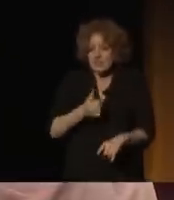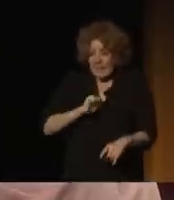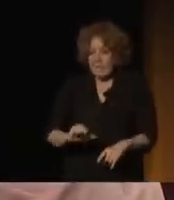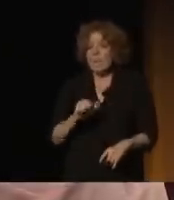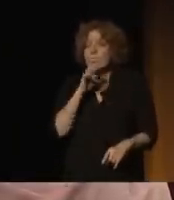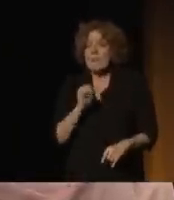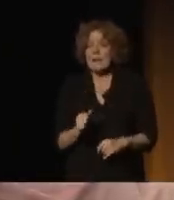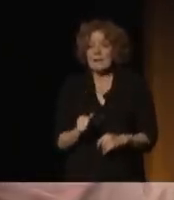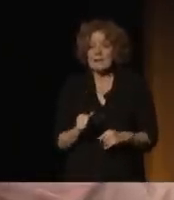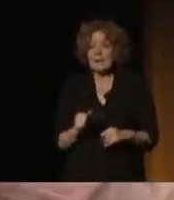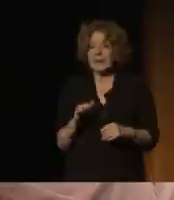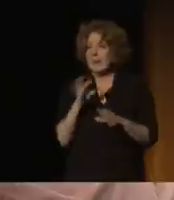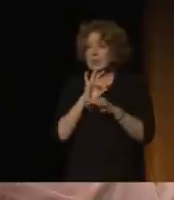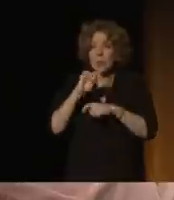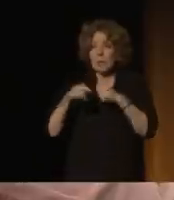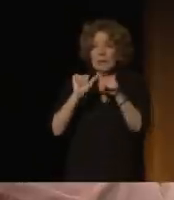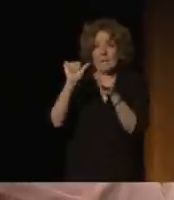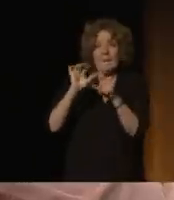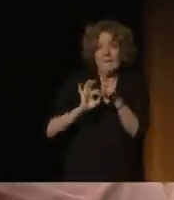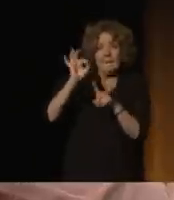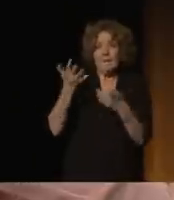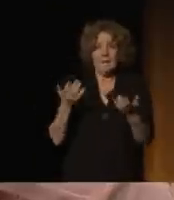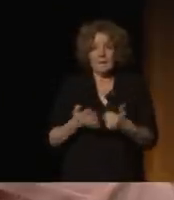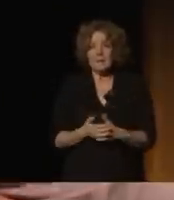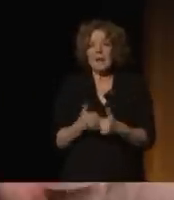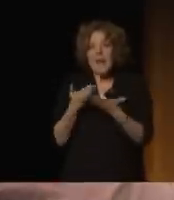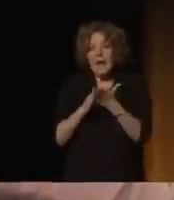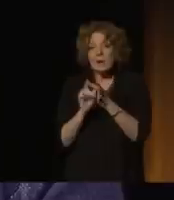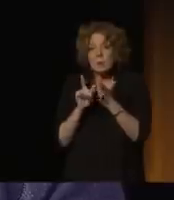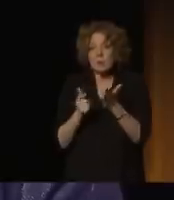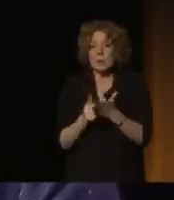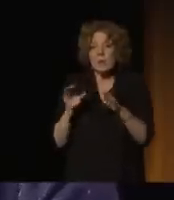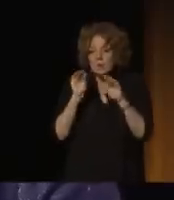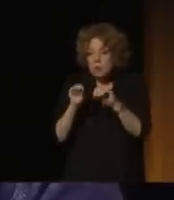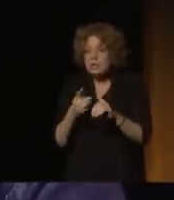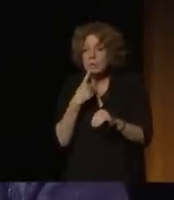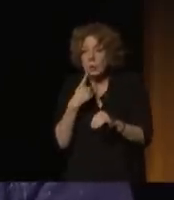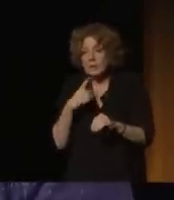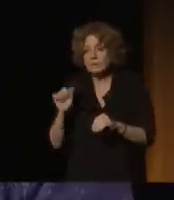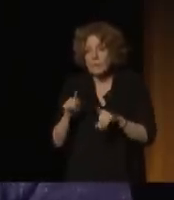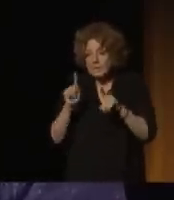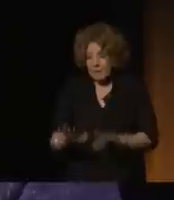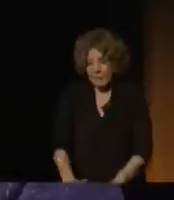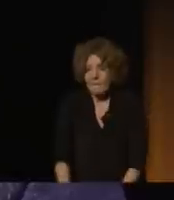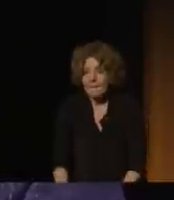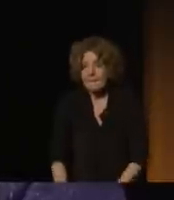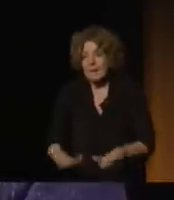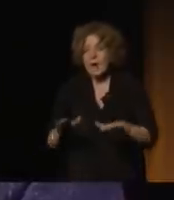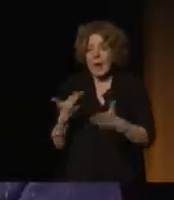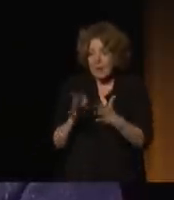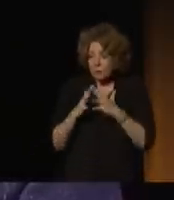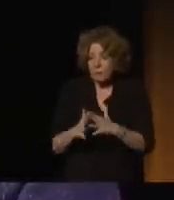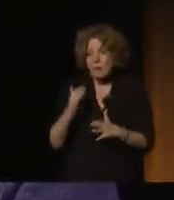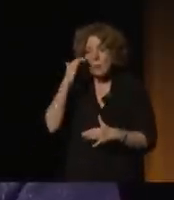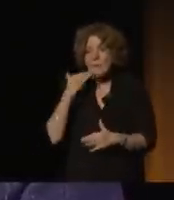men, it ain't gonna get better. And the only way we do that is we have to start teaching boys from the time we're little how to value women